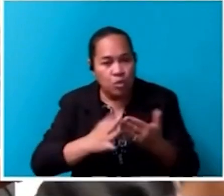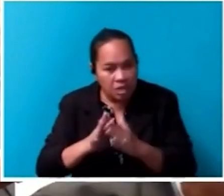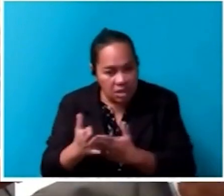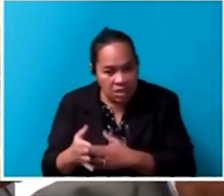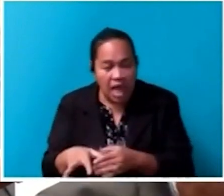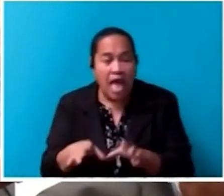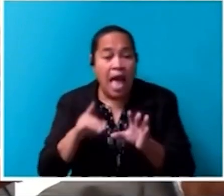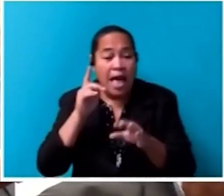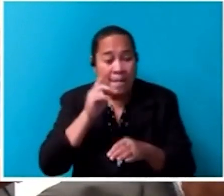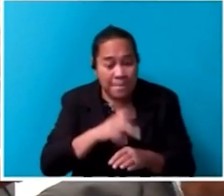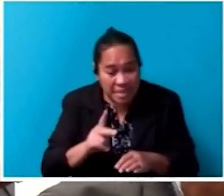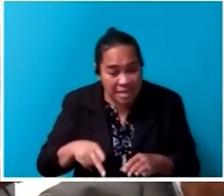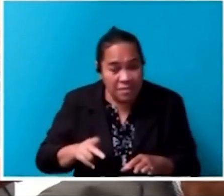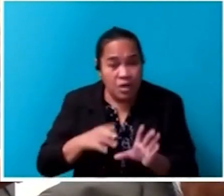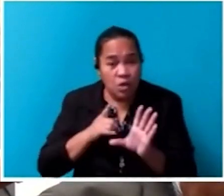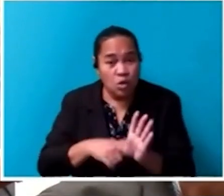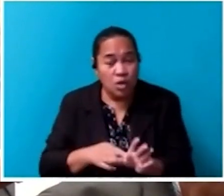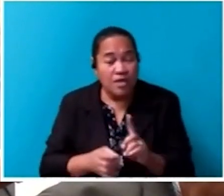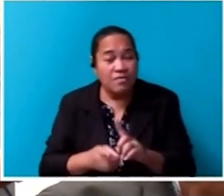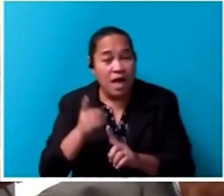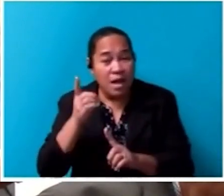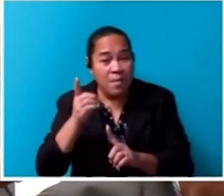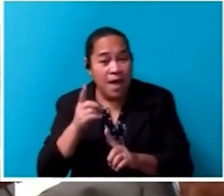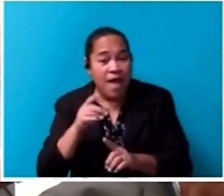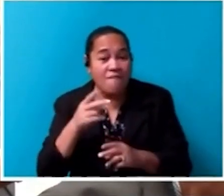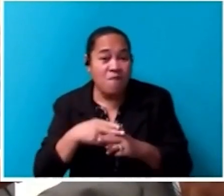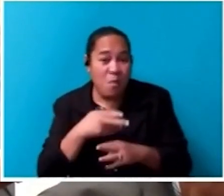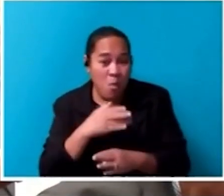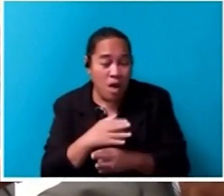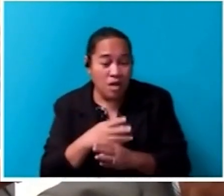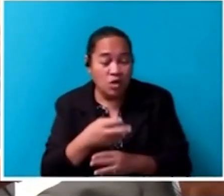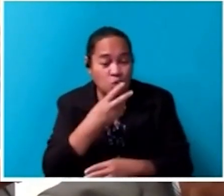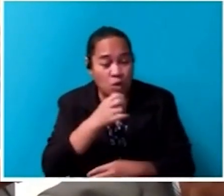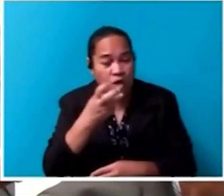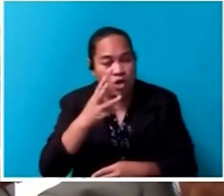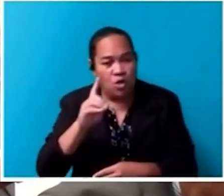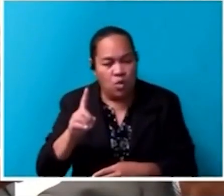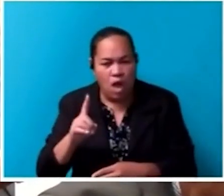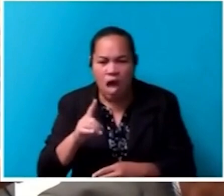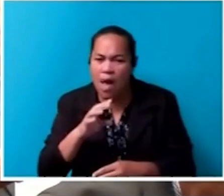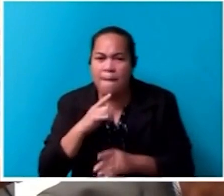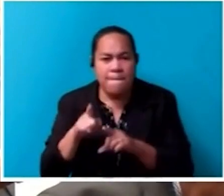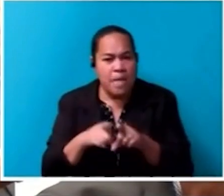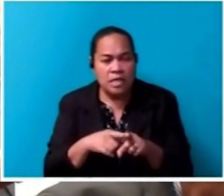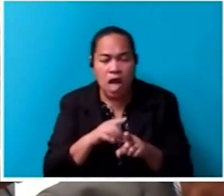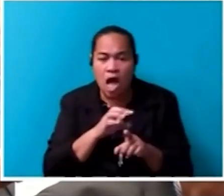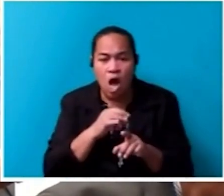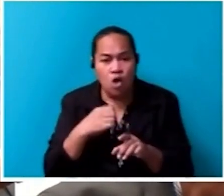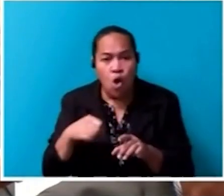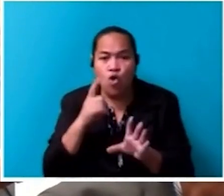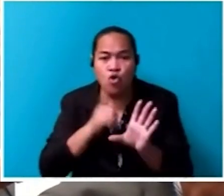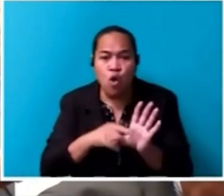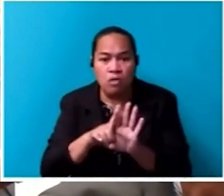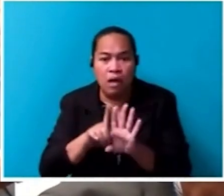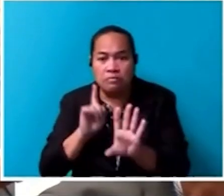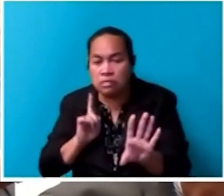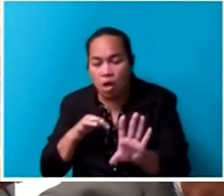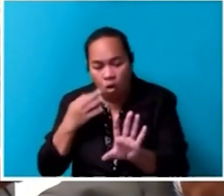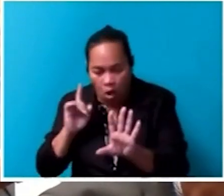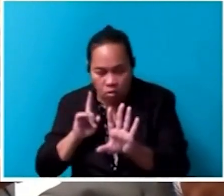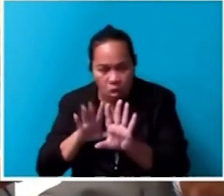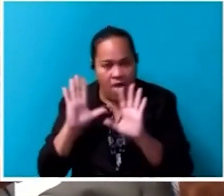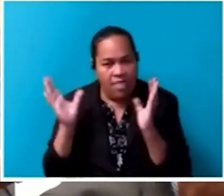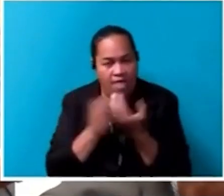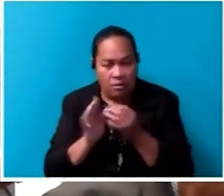Pacific Youth Development Framework 2031, leaving no youth behind, and SDGs 1, 3,